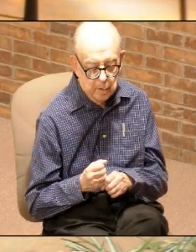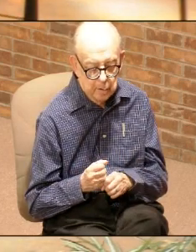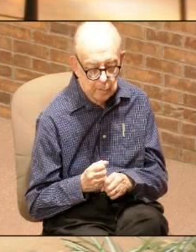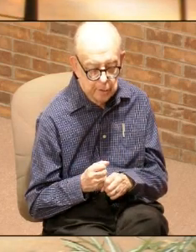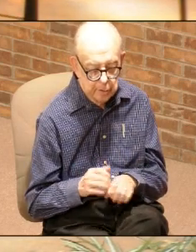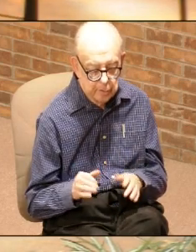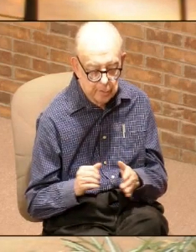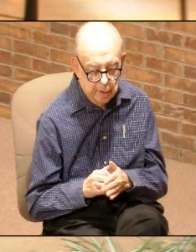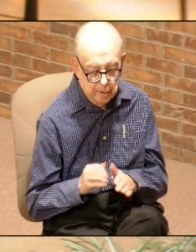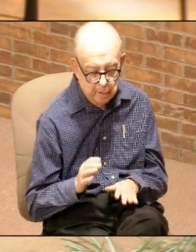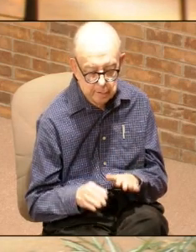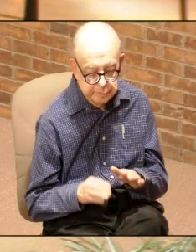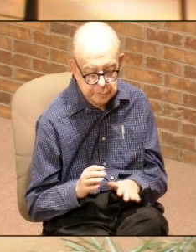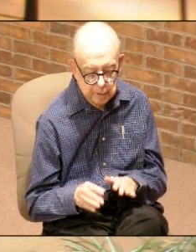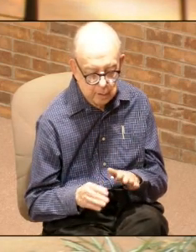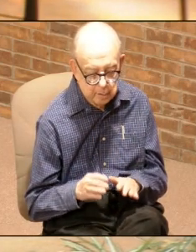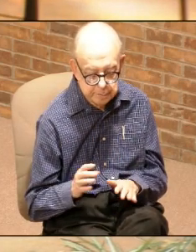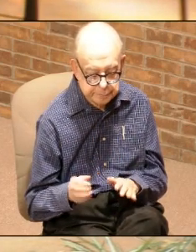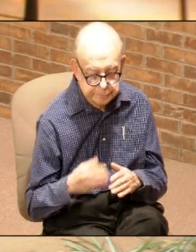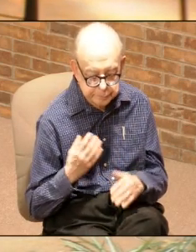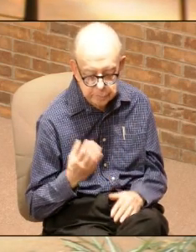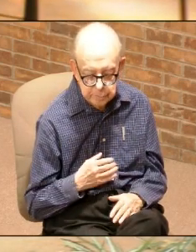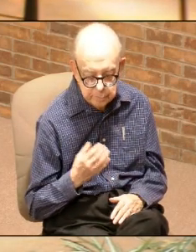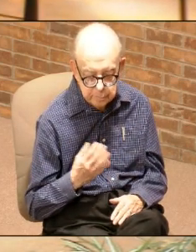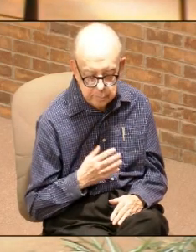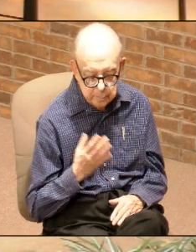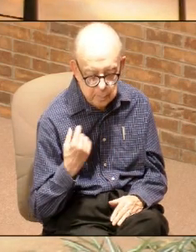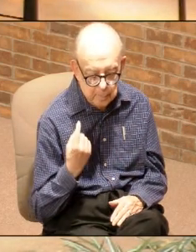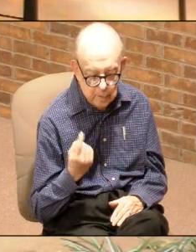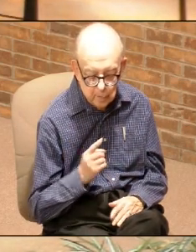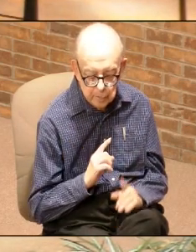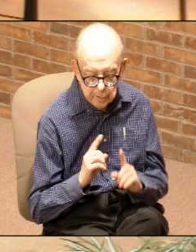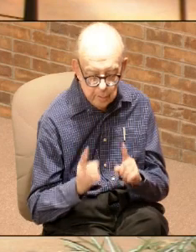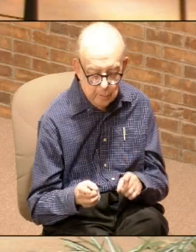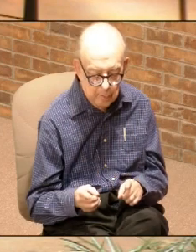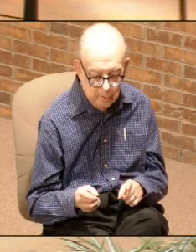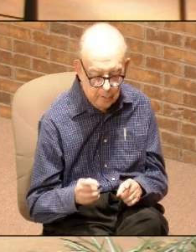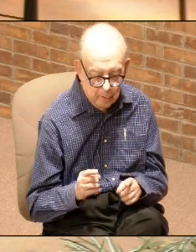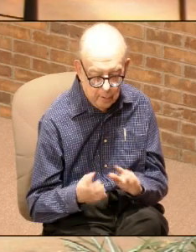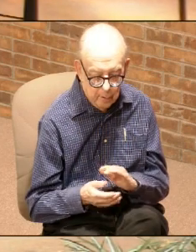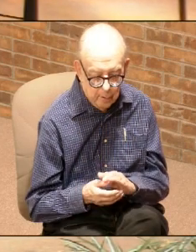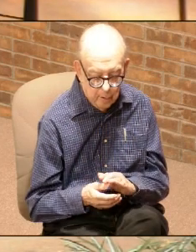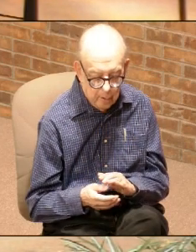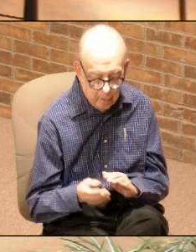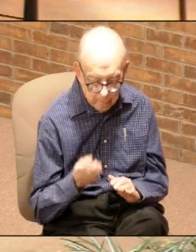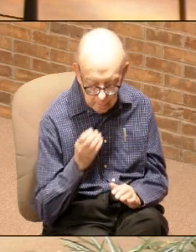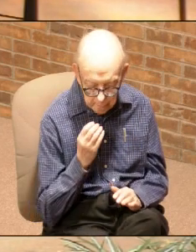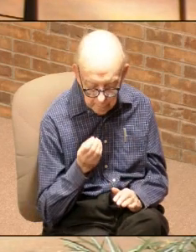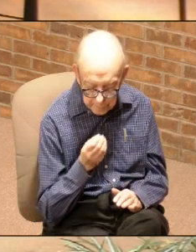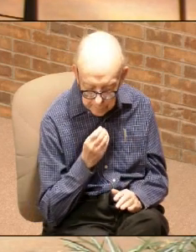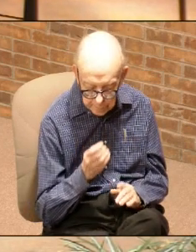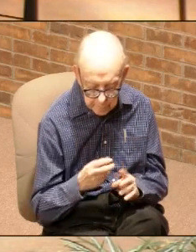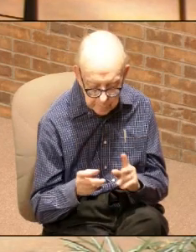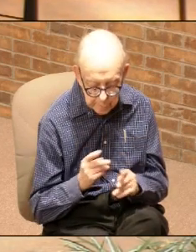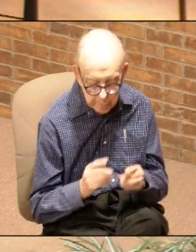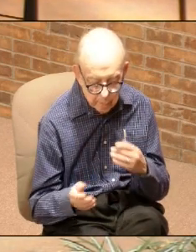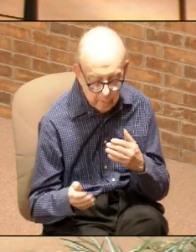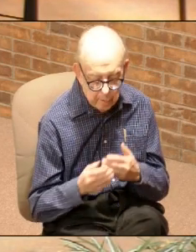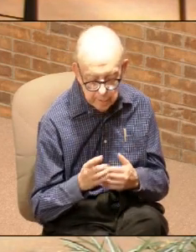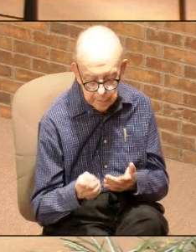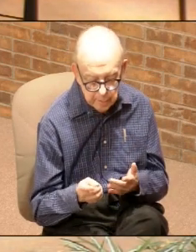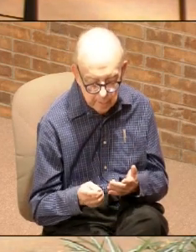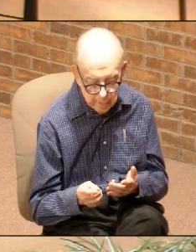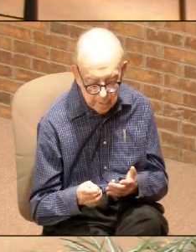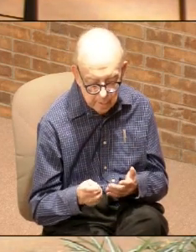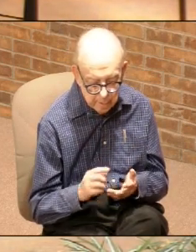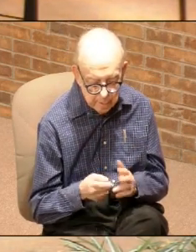step, it's just awesome because where you're going, you become a fragrance to people around, and they begin